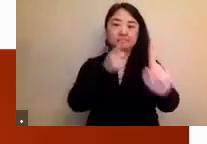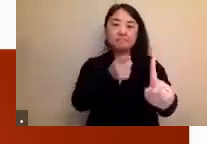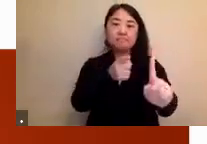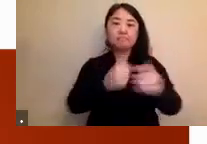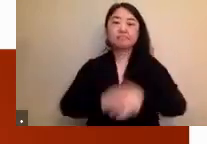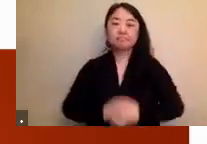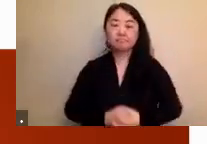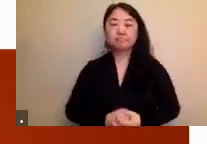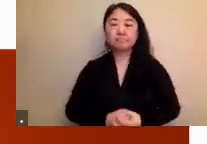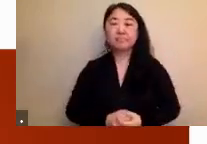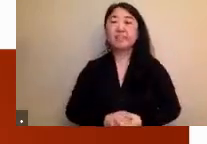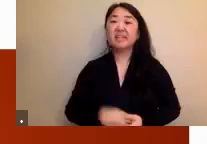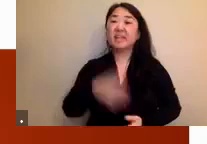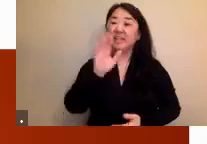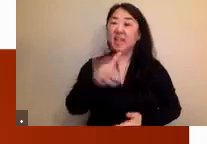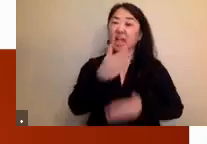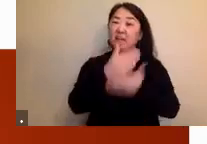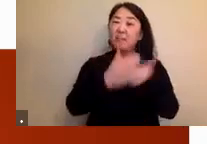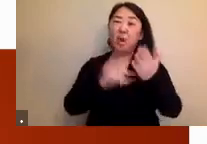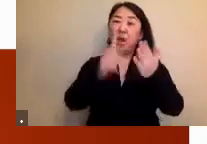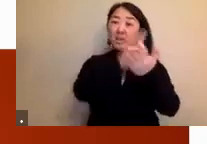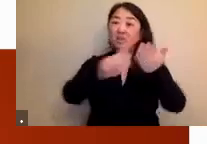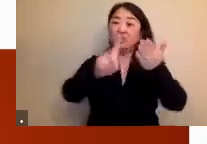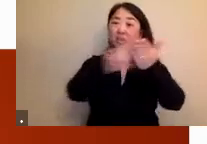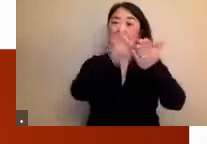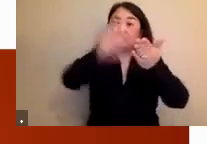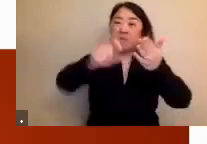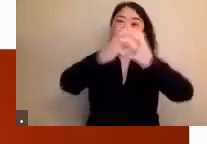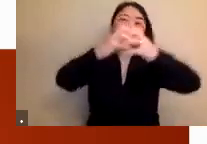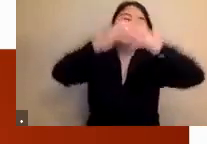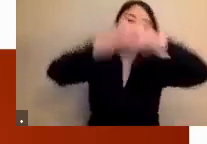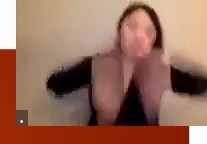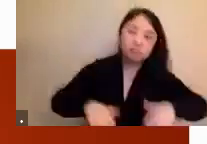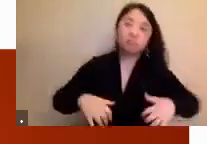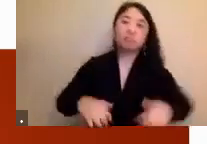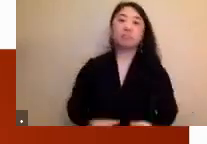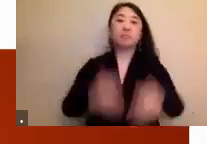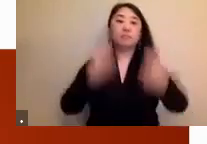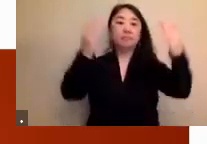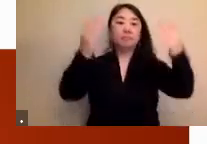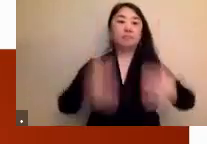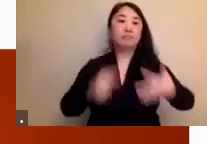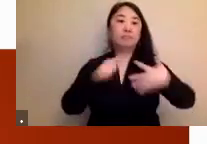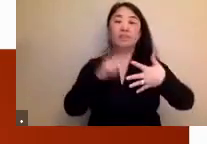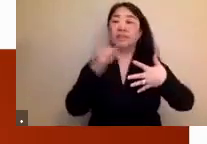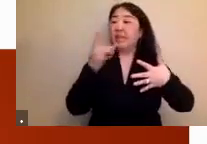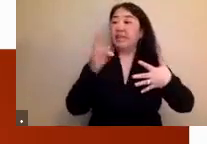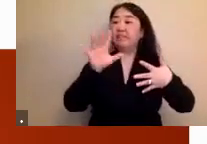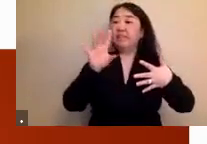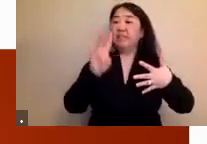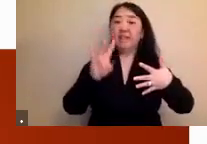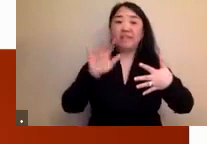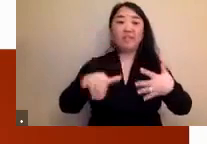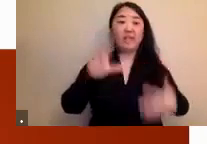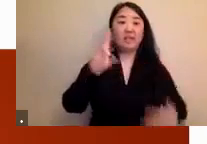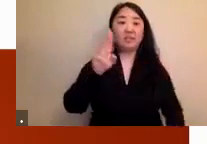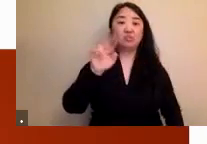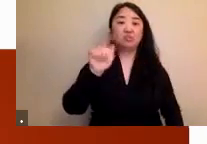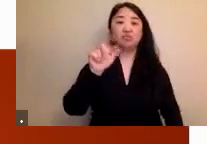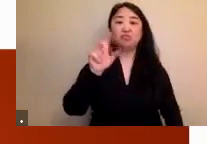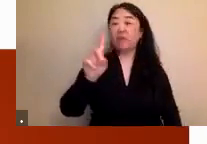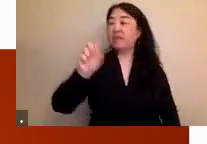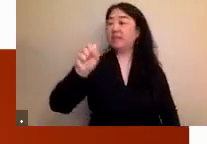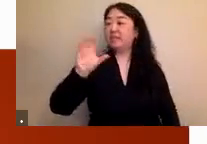And those are the parts that need to be broken down. In 1857, Dred Scott decision. Dred Scott